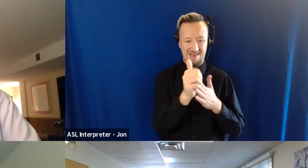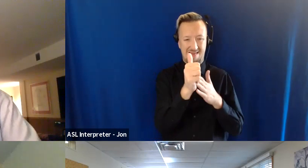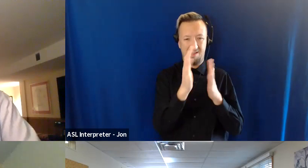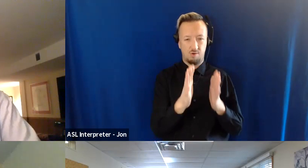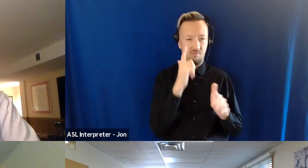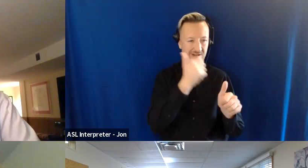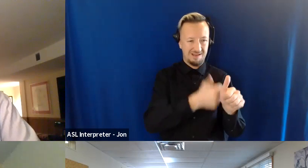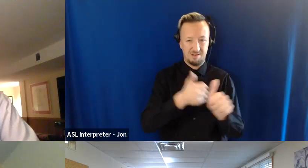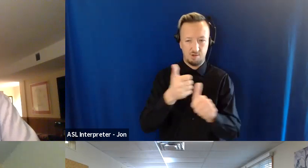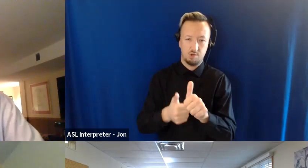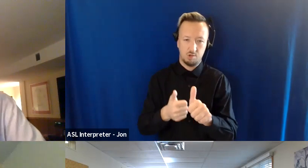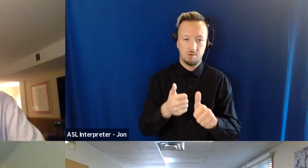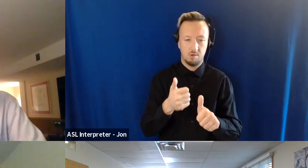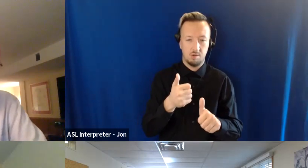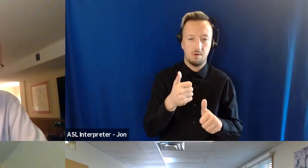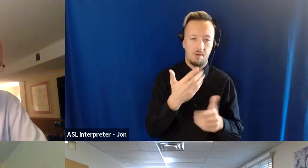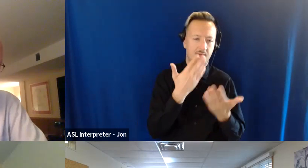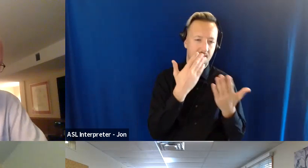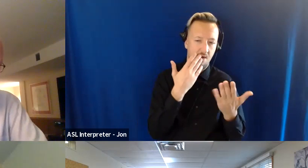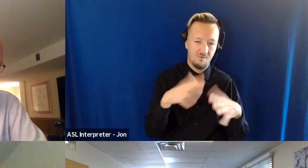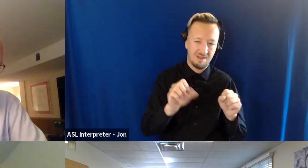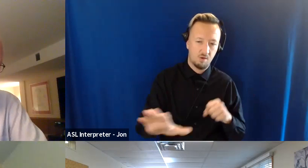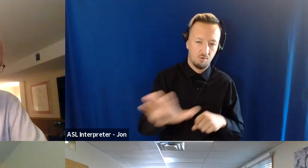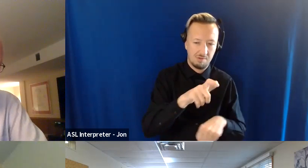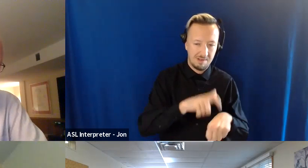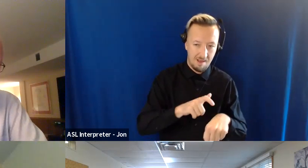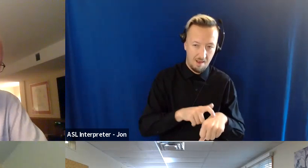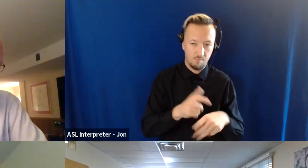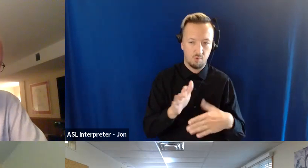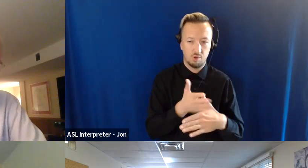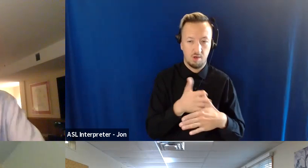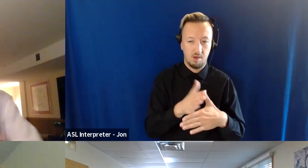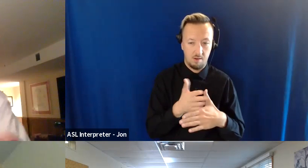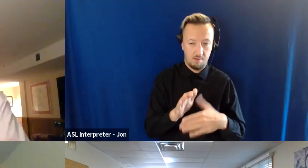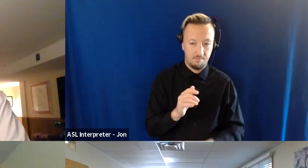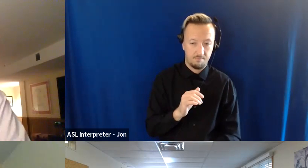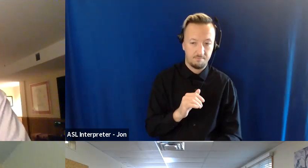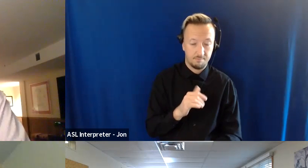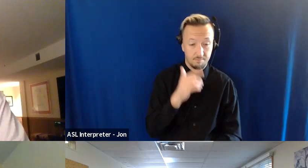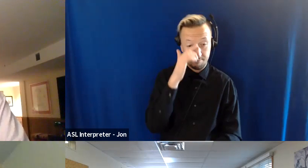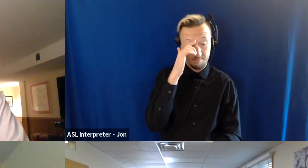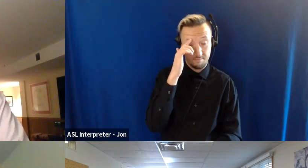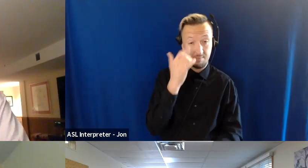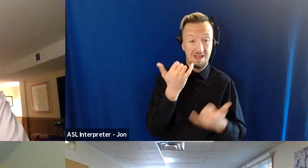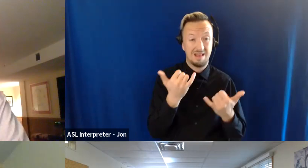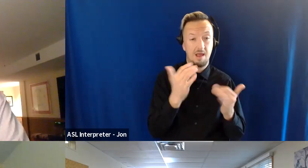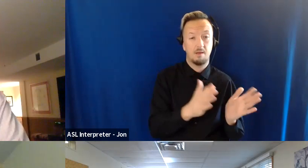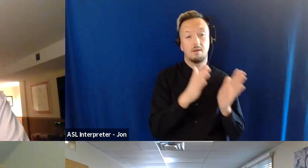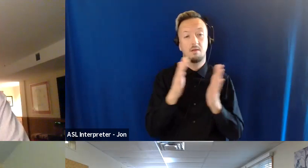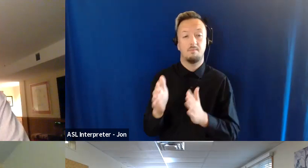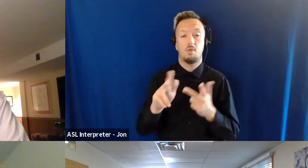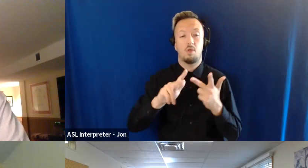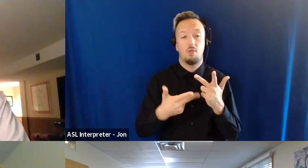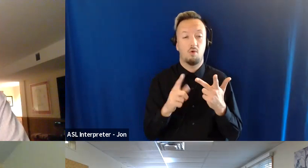And thank you all for taking the time to share that. That was great. So we're going to move on with the third